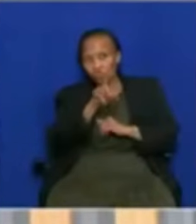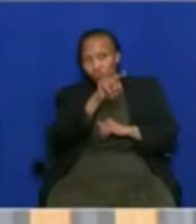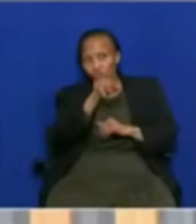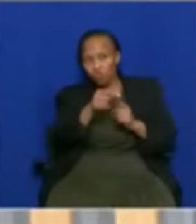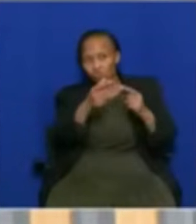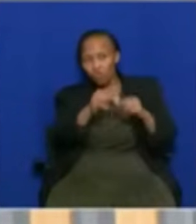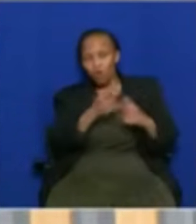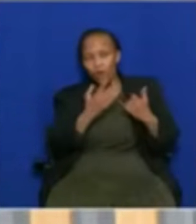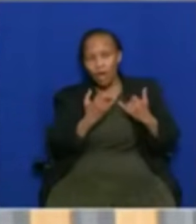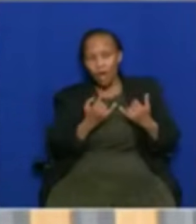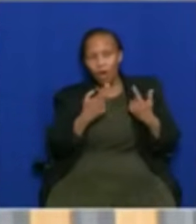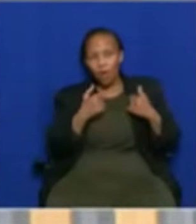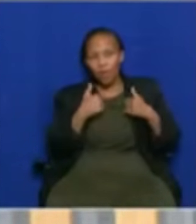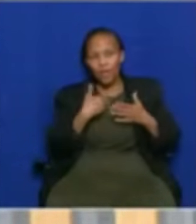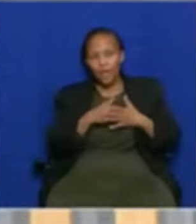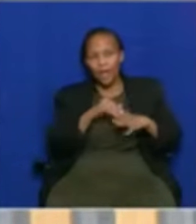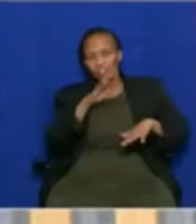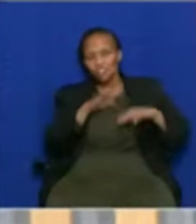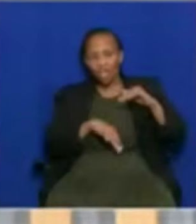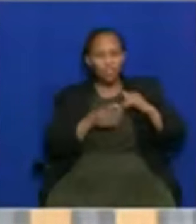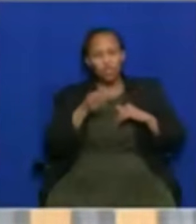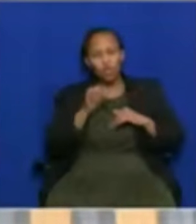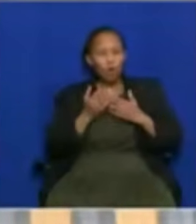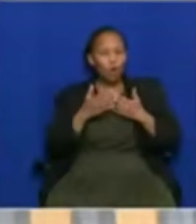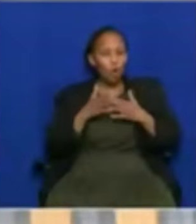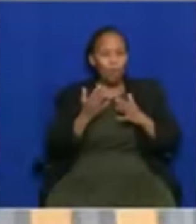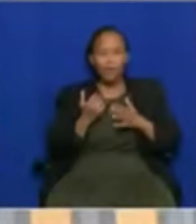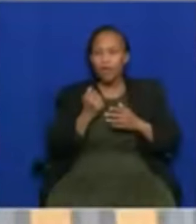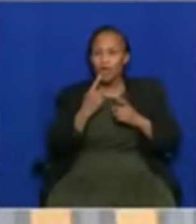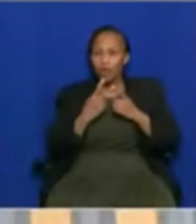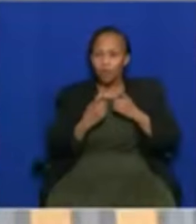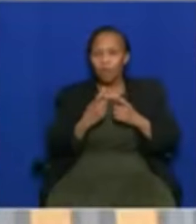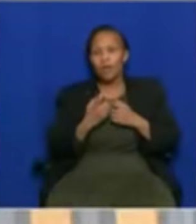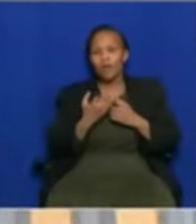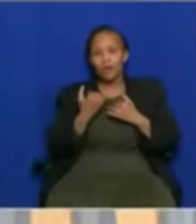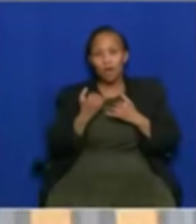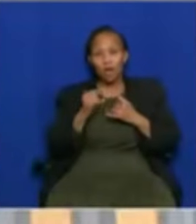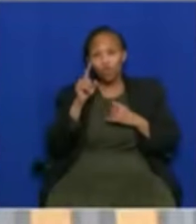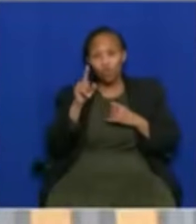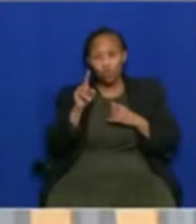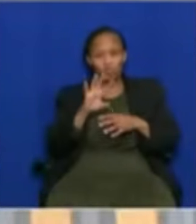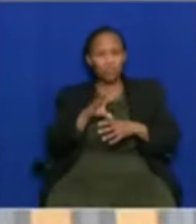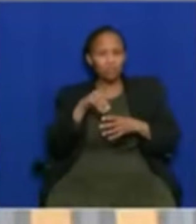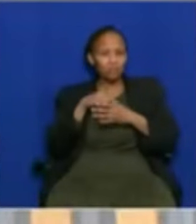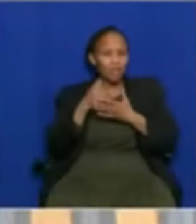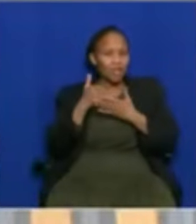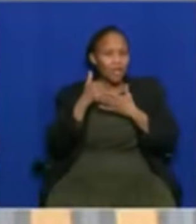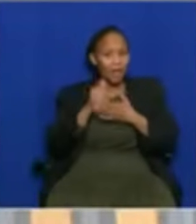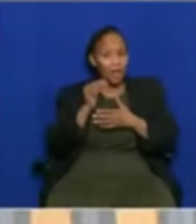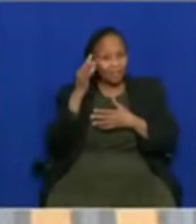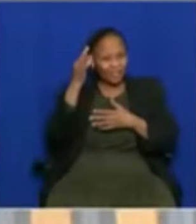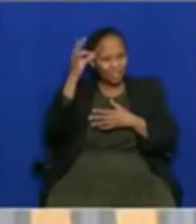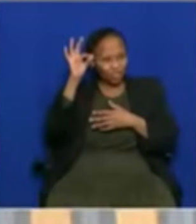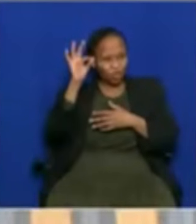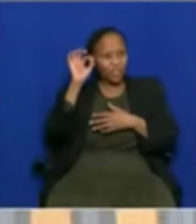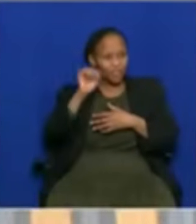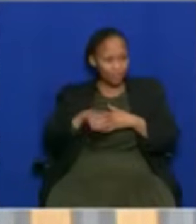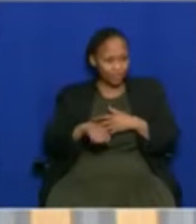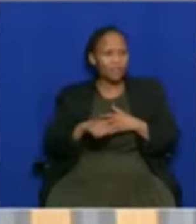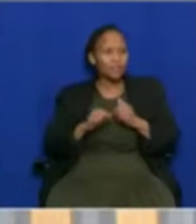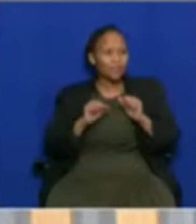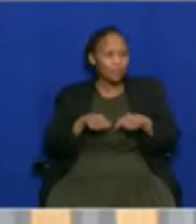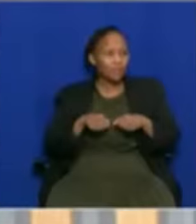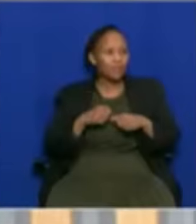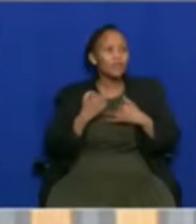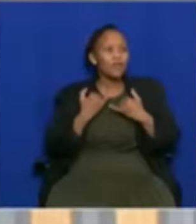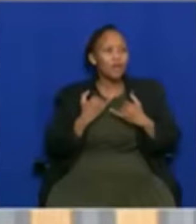don't do that. You're a creature of statute. When you raise a complaint, as you're doing, because you didn't write this